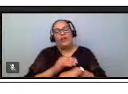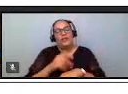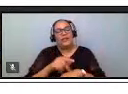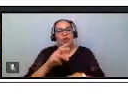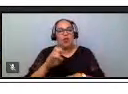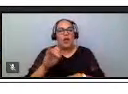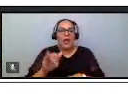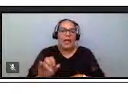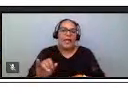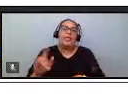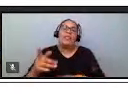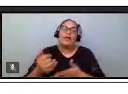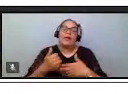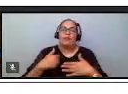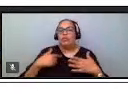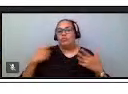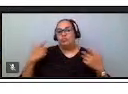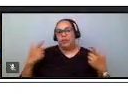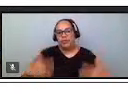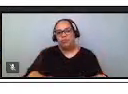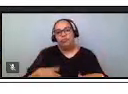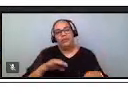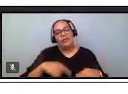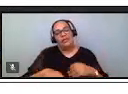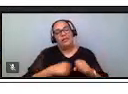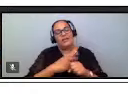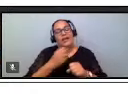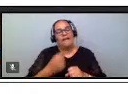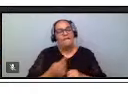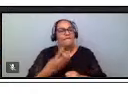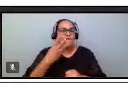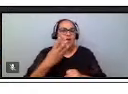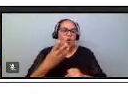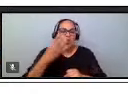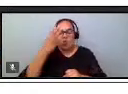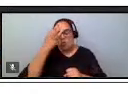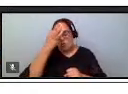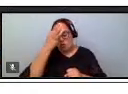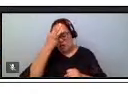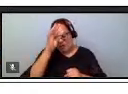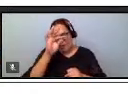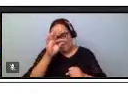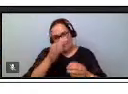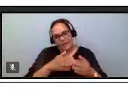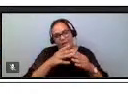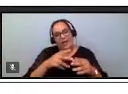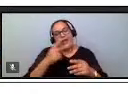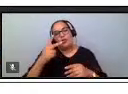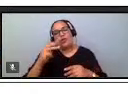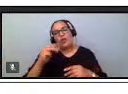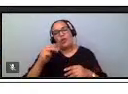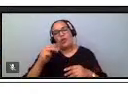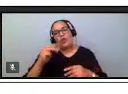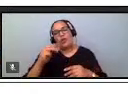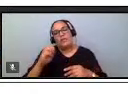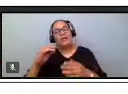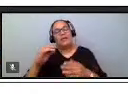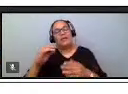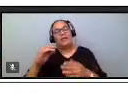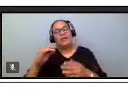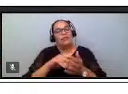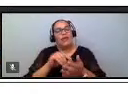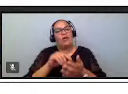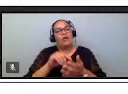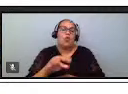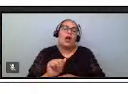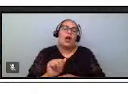have actually helped us a lot there we've had this year four SES vessels and what two MC calling it picking up fruit